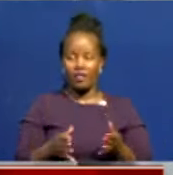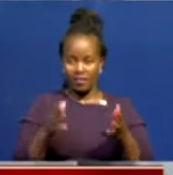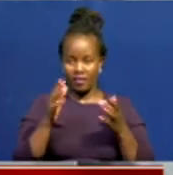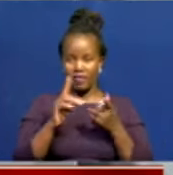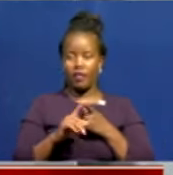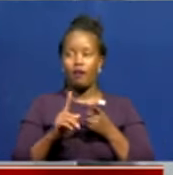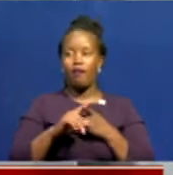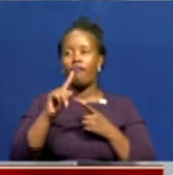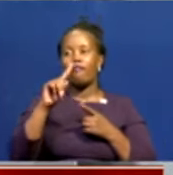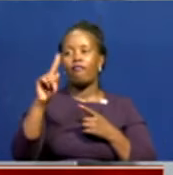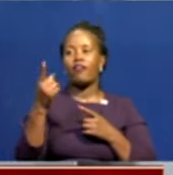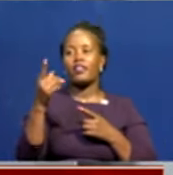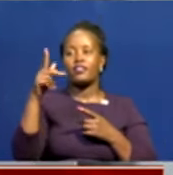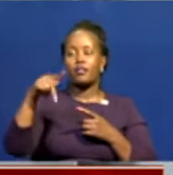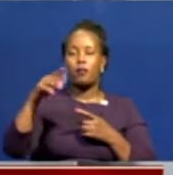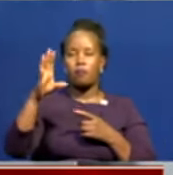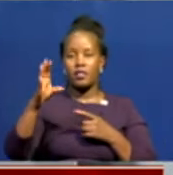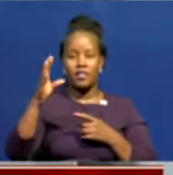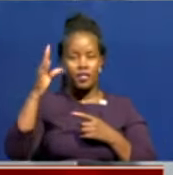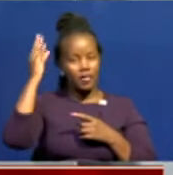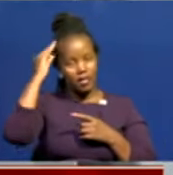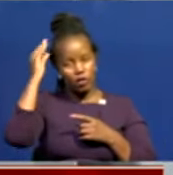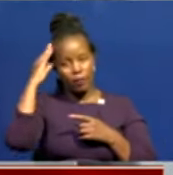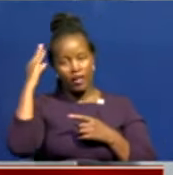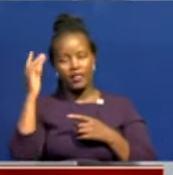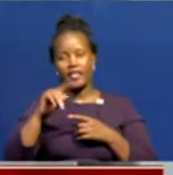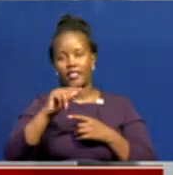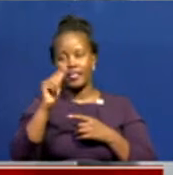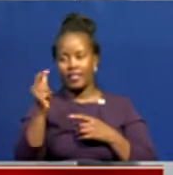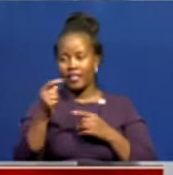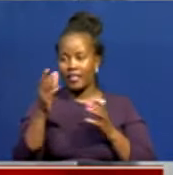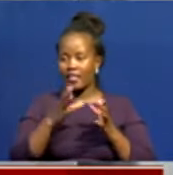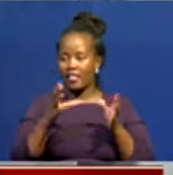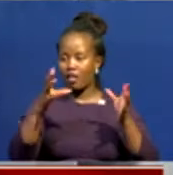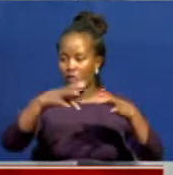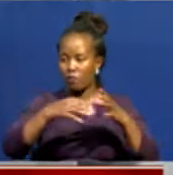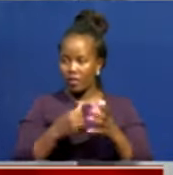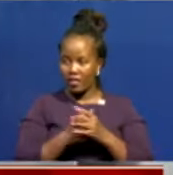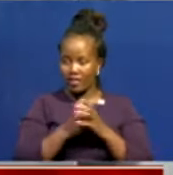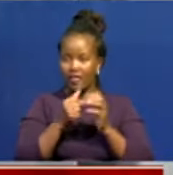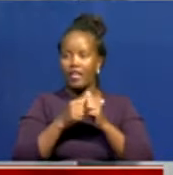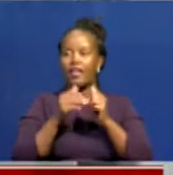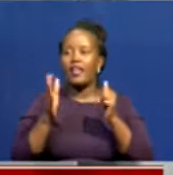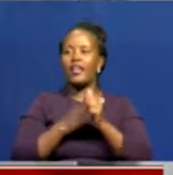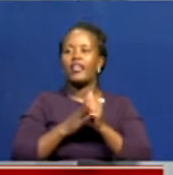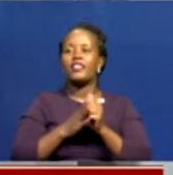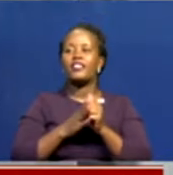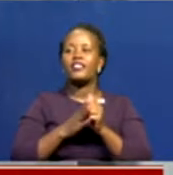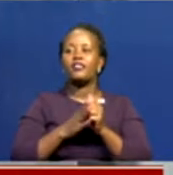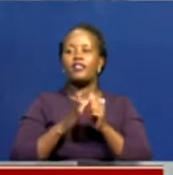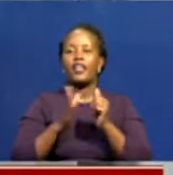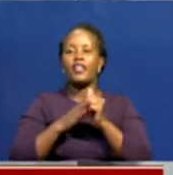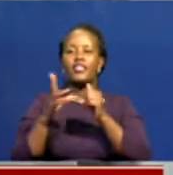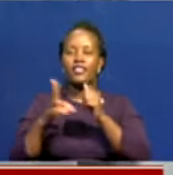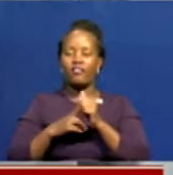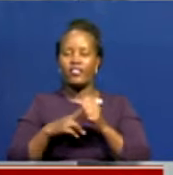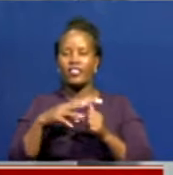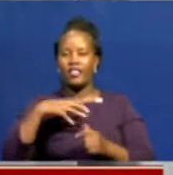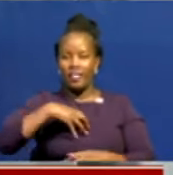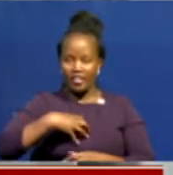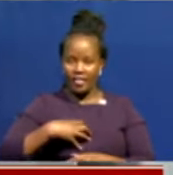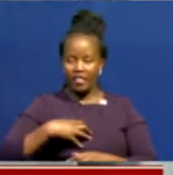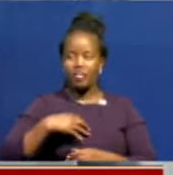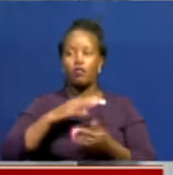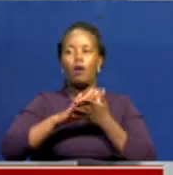Kenyan Somali community. In 1997, Haji retired from the civil service and became Moi's